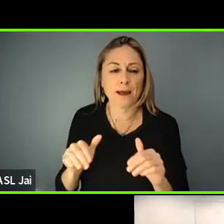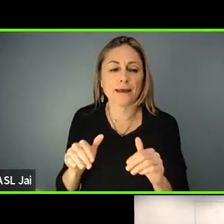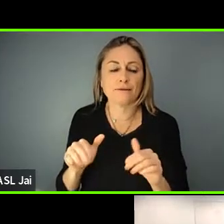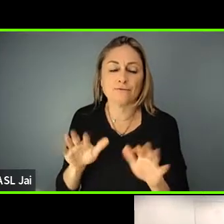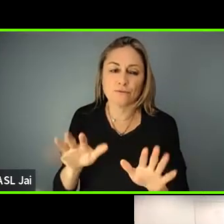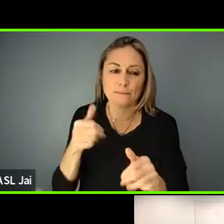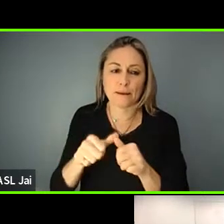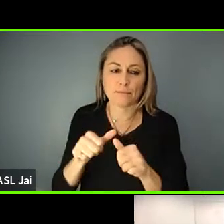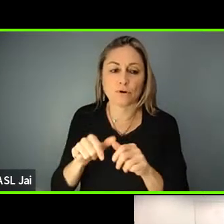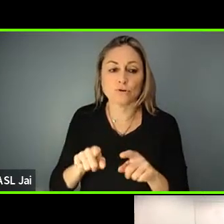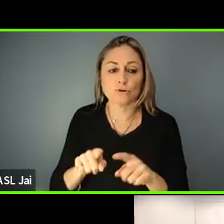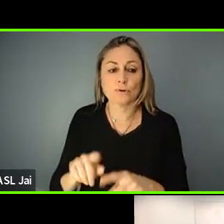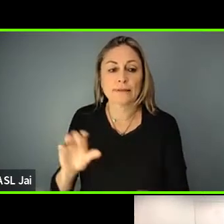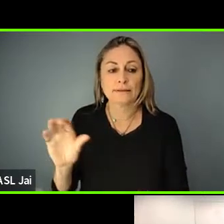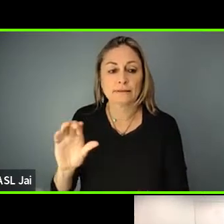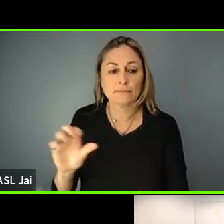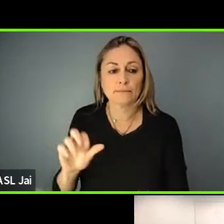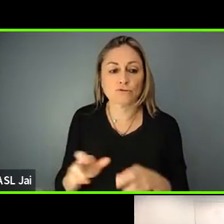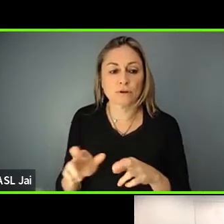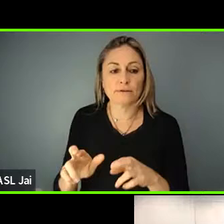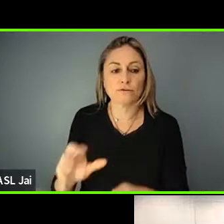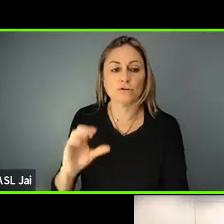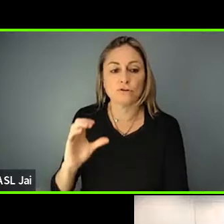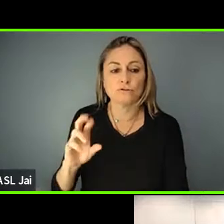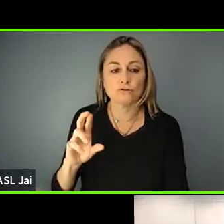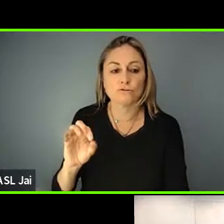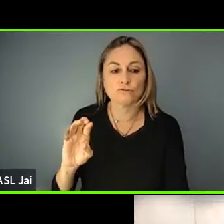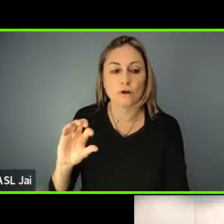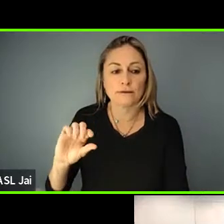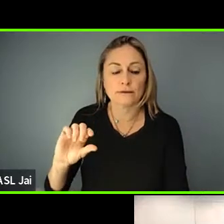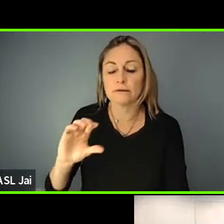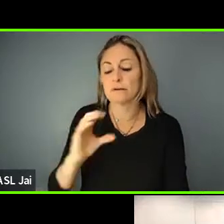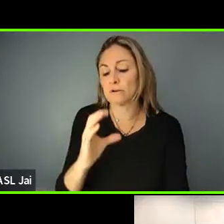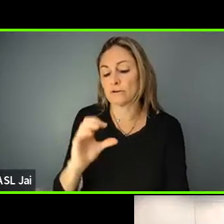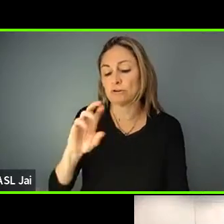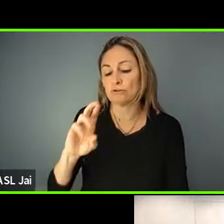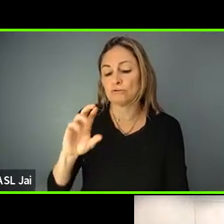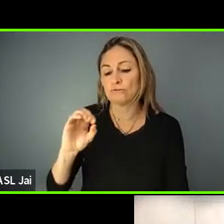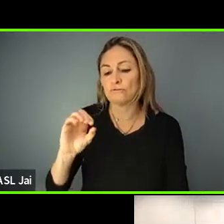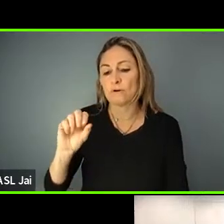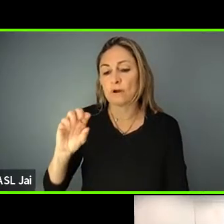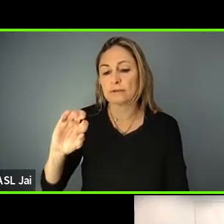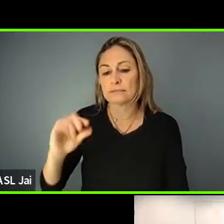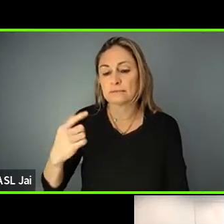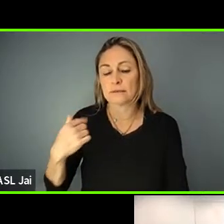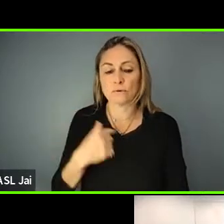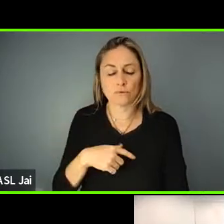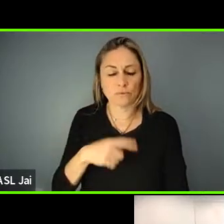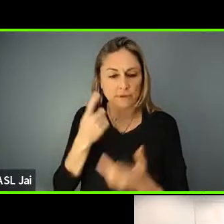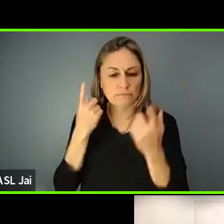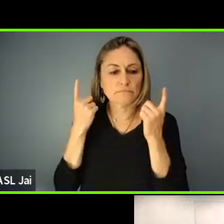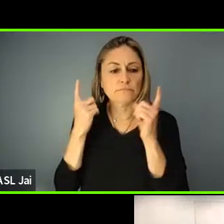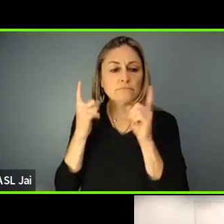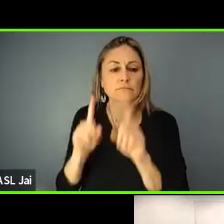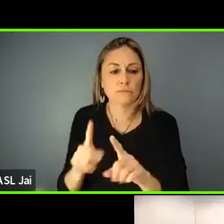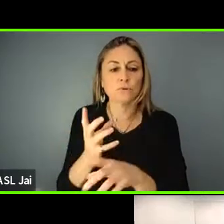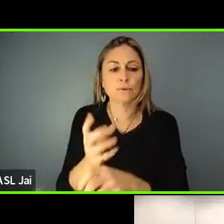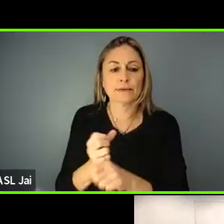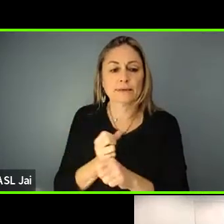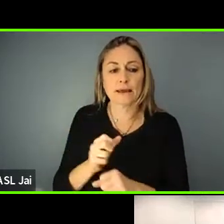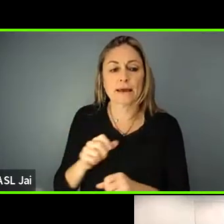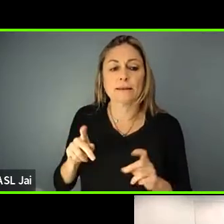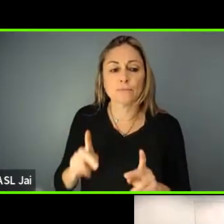during the Columbia River crossing, we were able to reach agreement and had received a permit